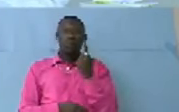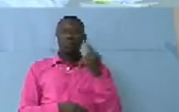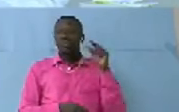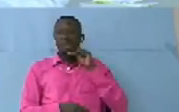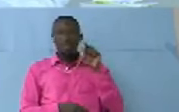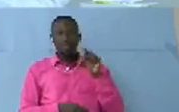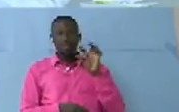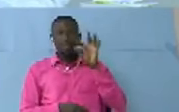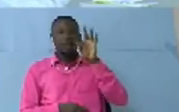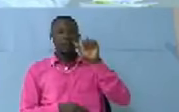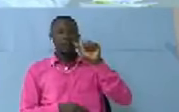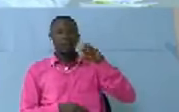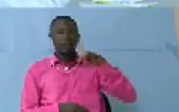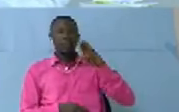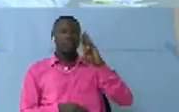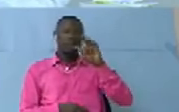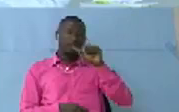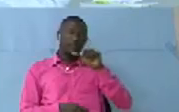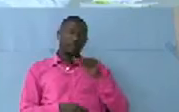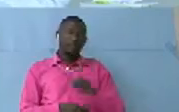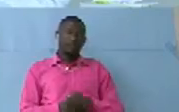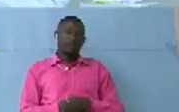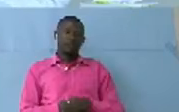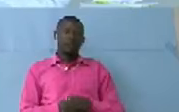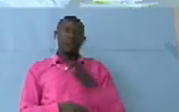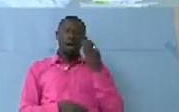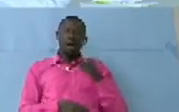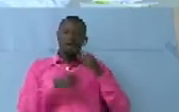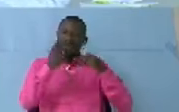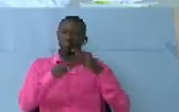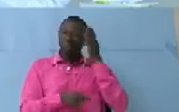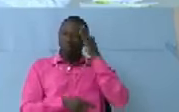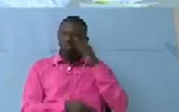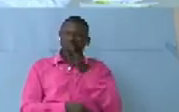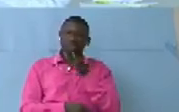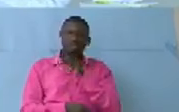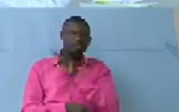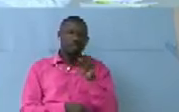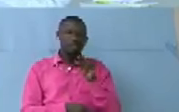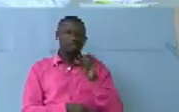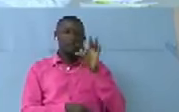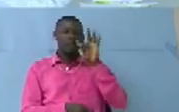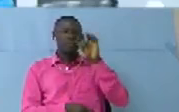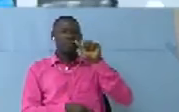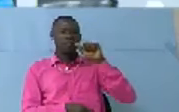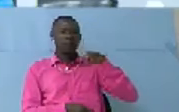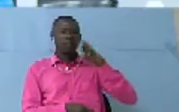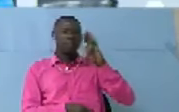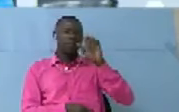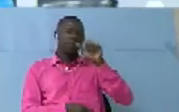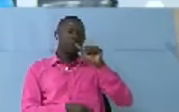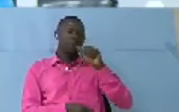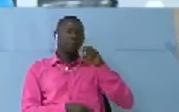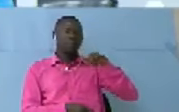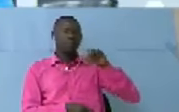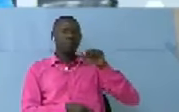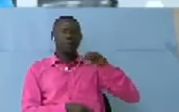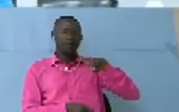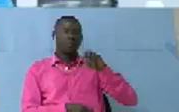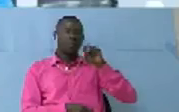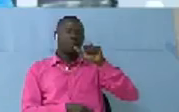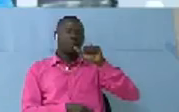that he was also Mansaret? Tamba, you're talking to me, Tamba. Sir, you know that I'm talking to Tamba Mansaret. After Kabir na court back